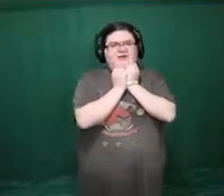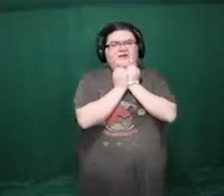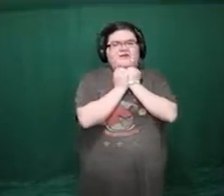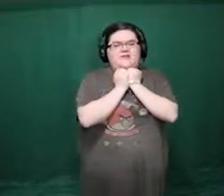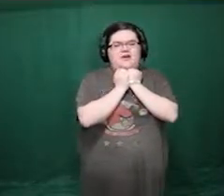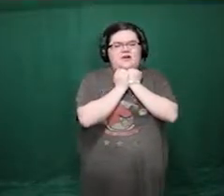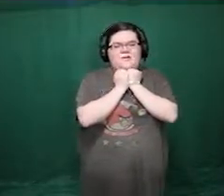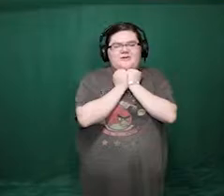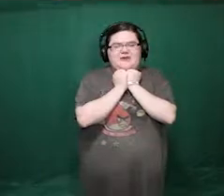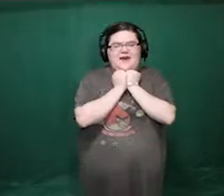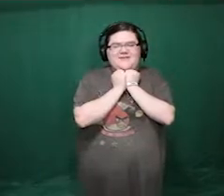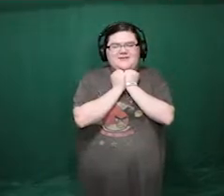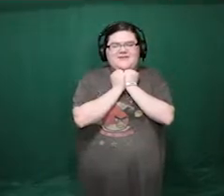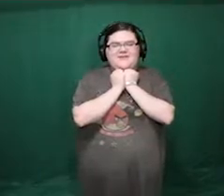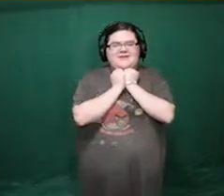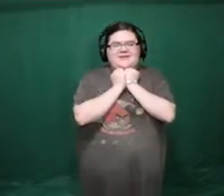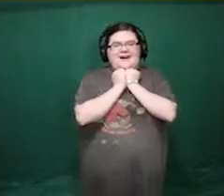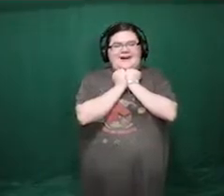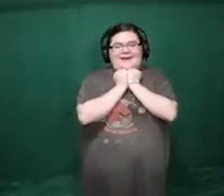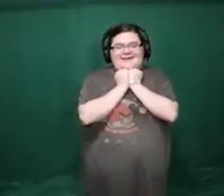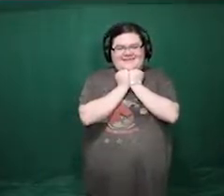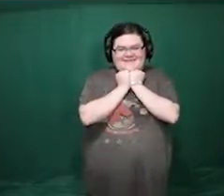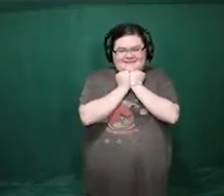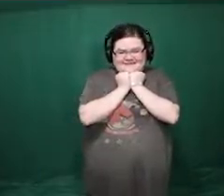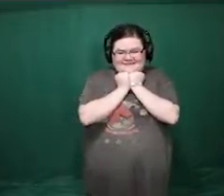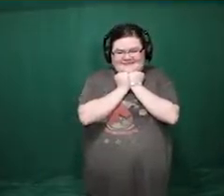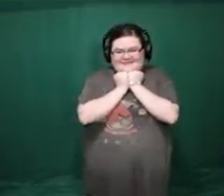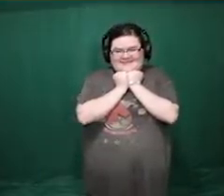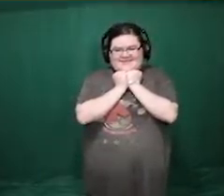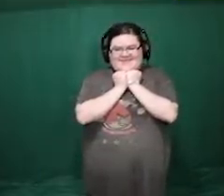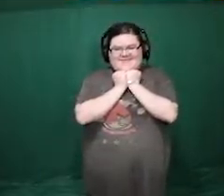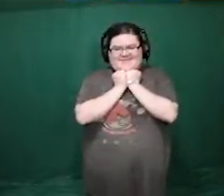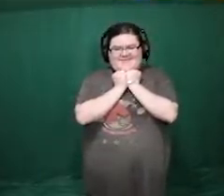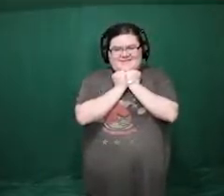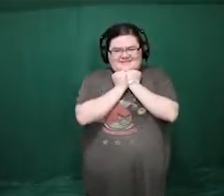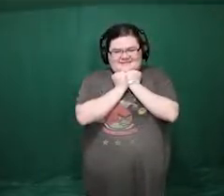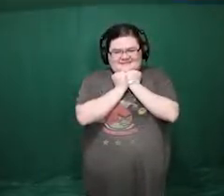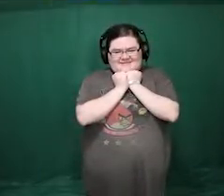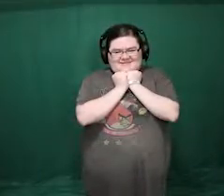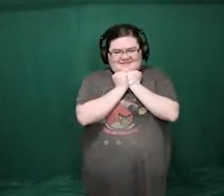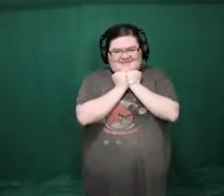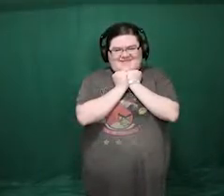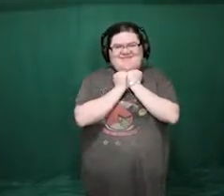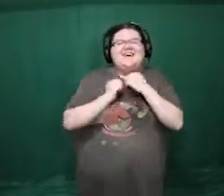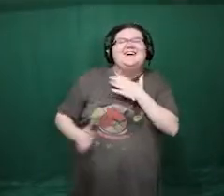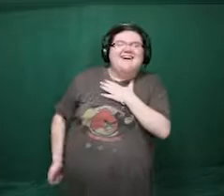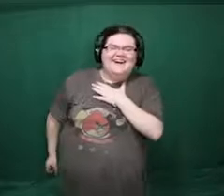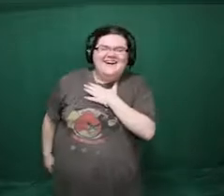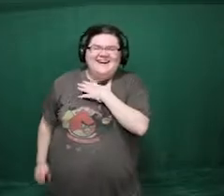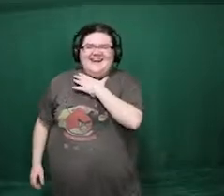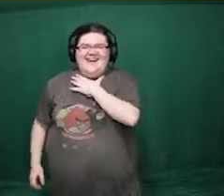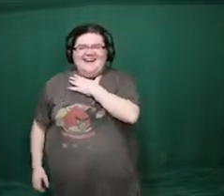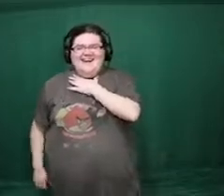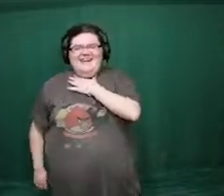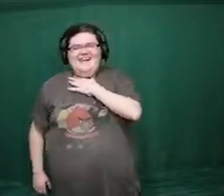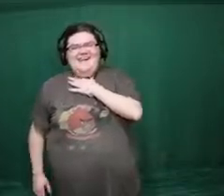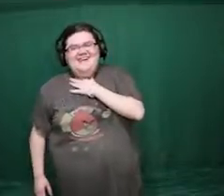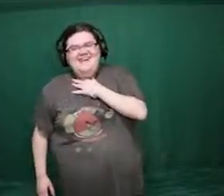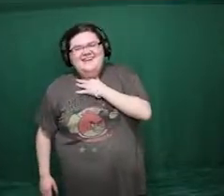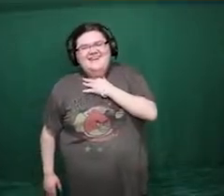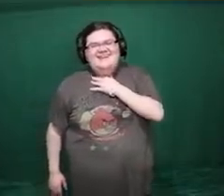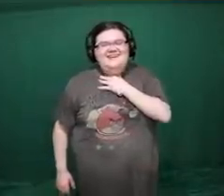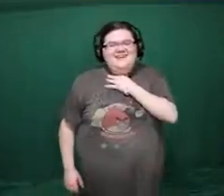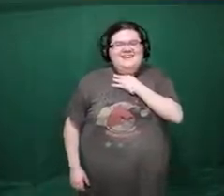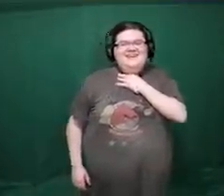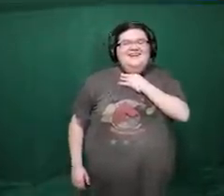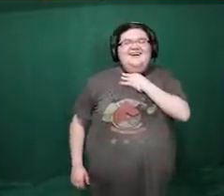Blues! The goalkeeper the defending! Oh, man, a great defense. From the Blues! Oh God, it's intense! Oh, the Blues!